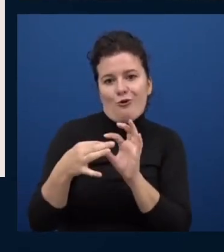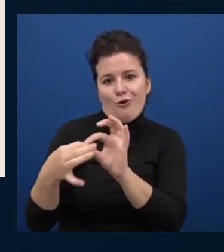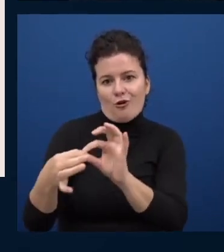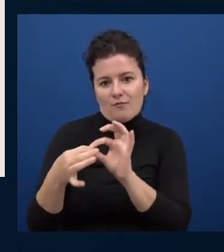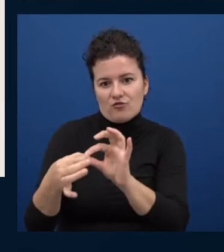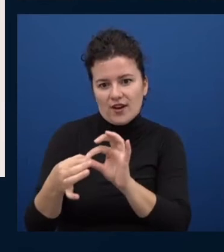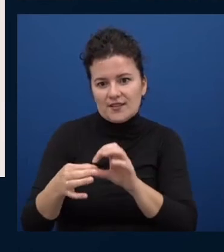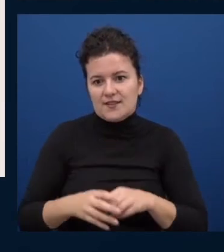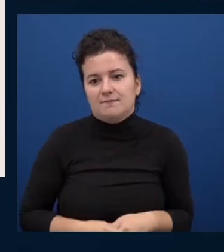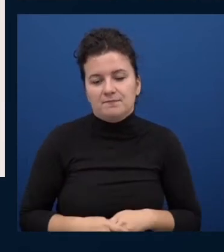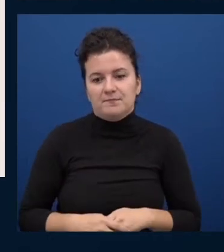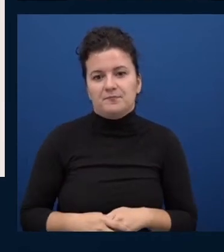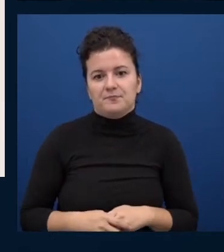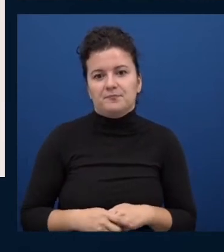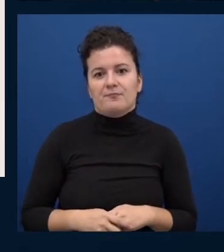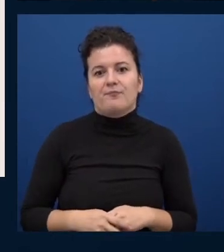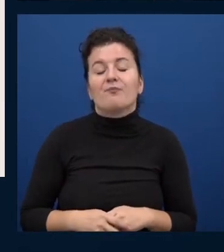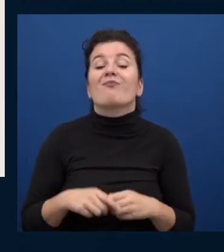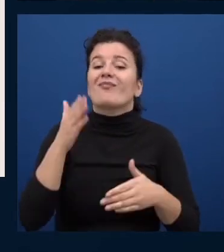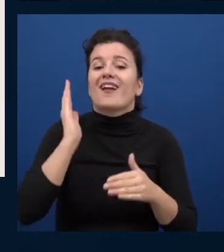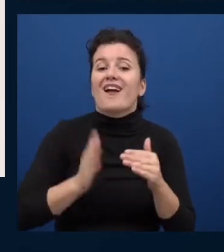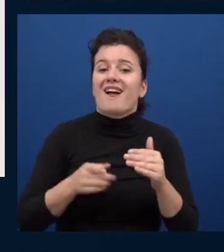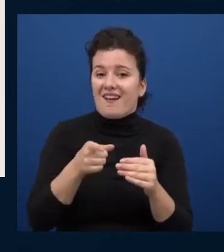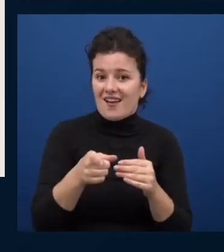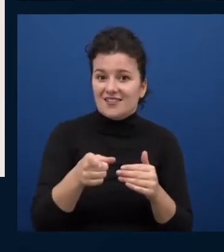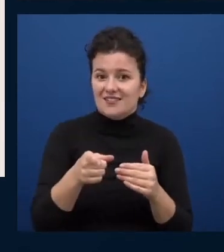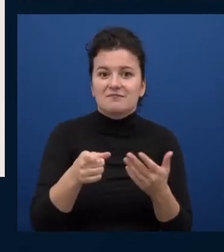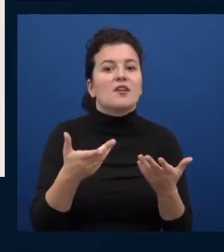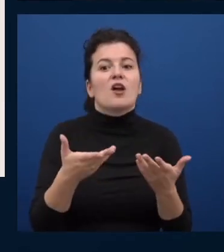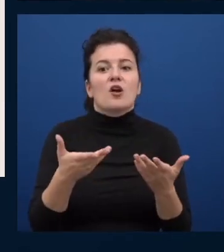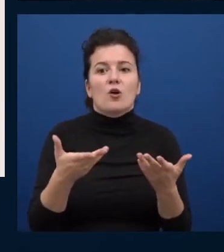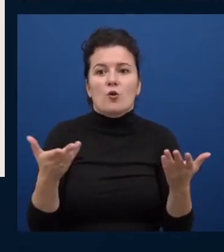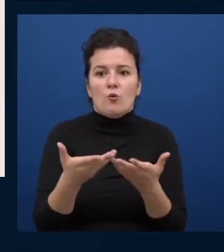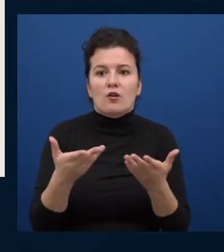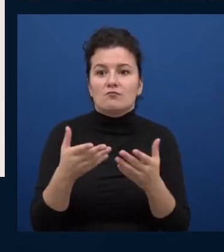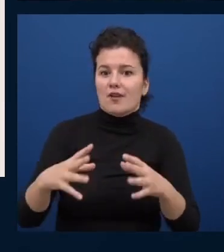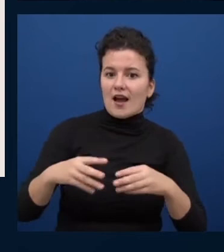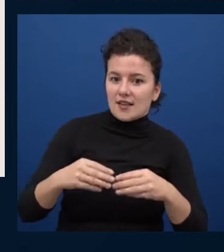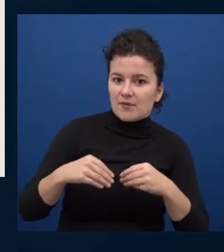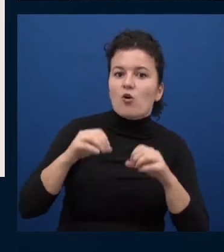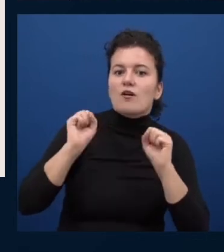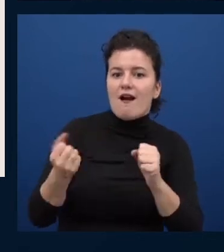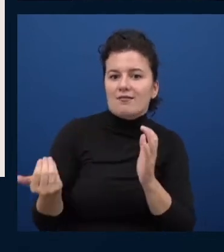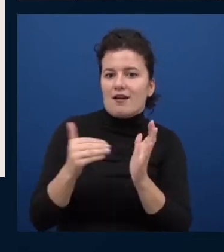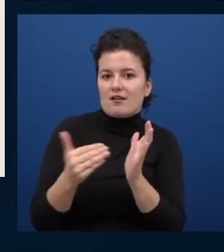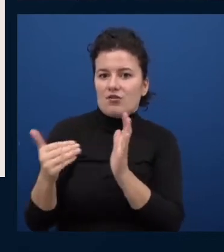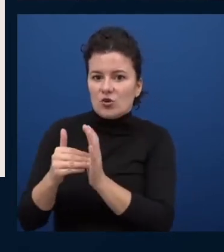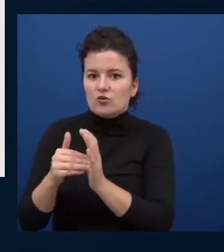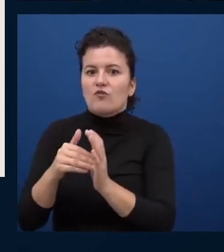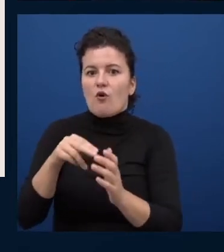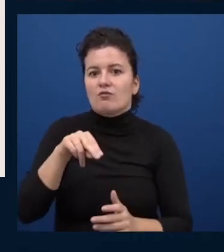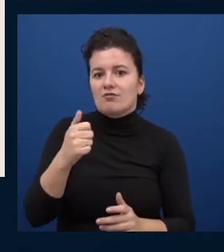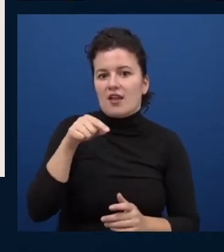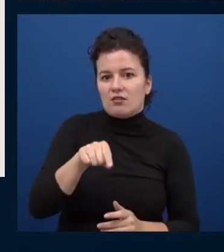already. And finally, all acceptance tests written to Umbraco 8 can be reused one-to-one for the .netcore project,